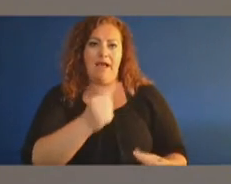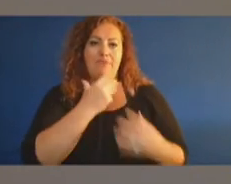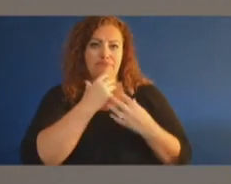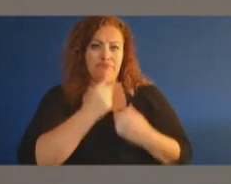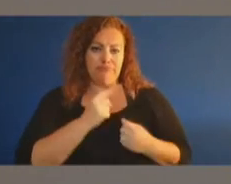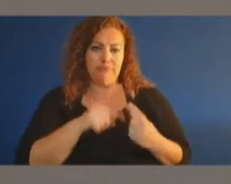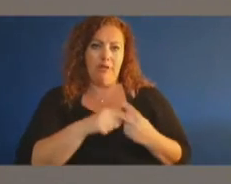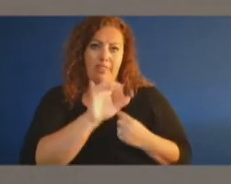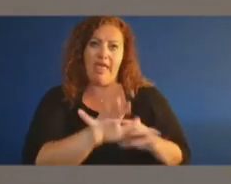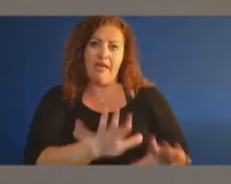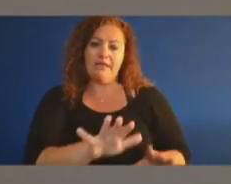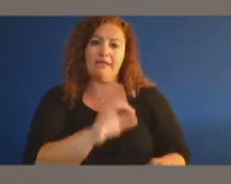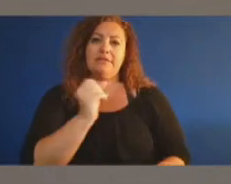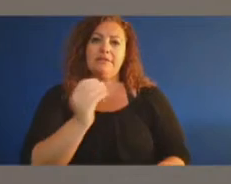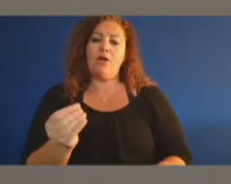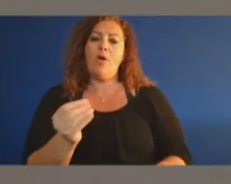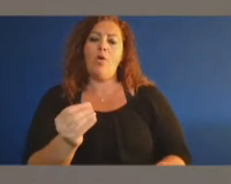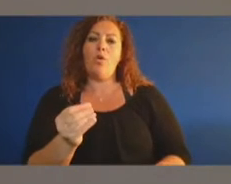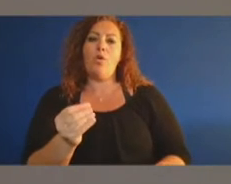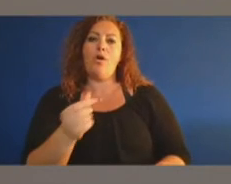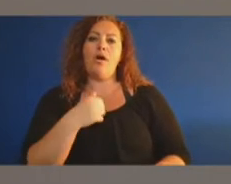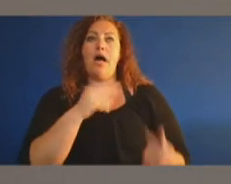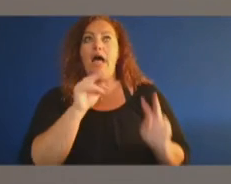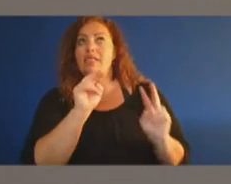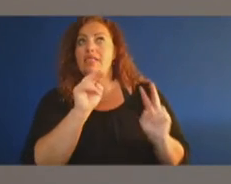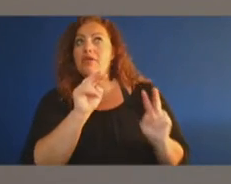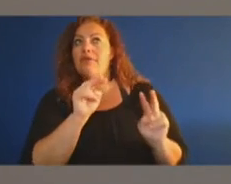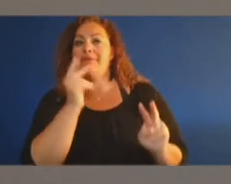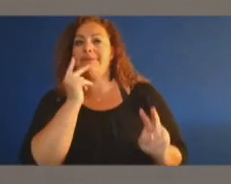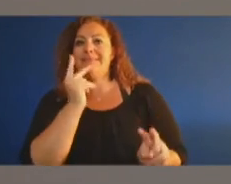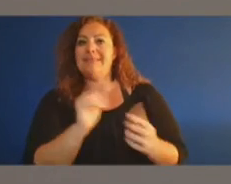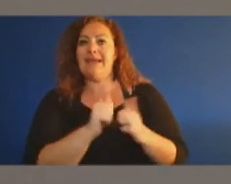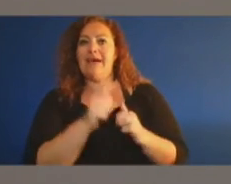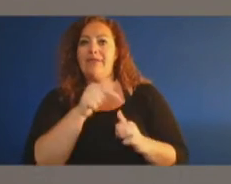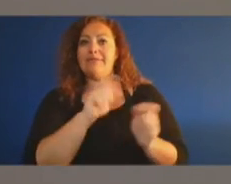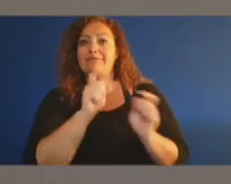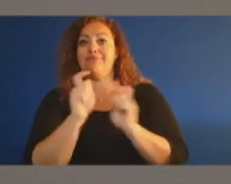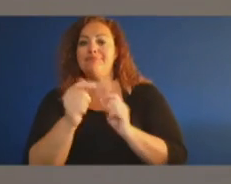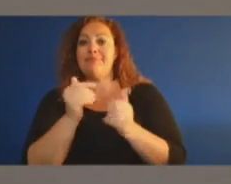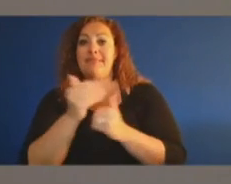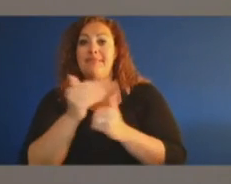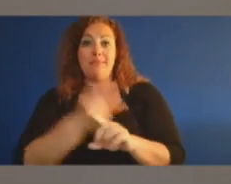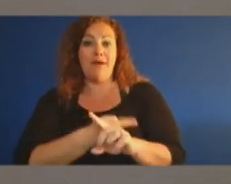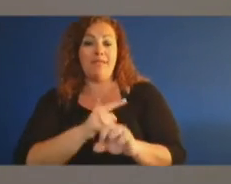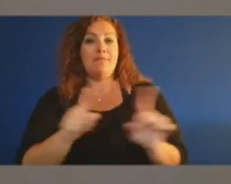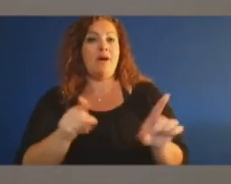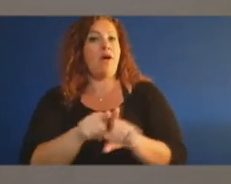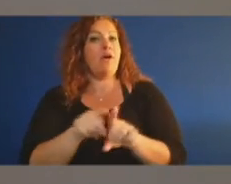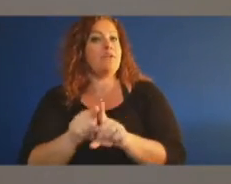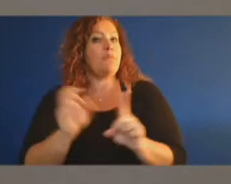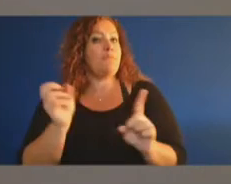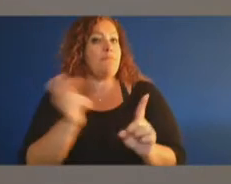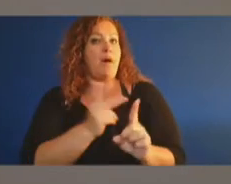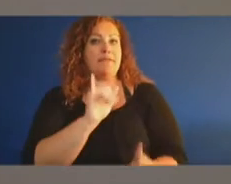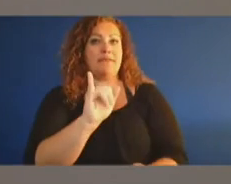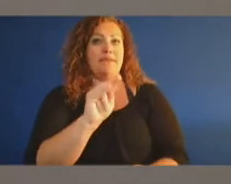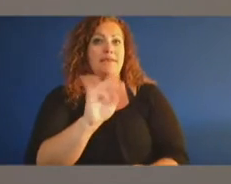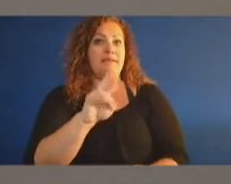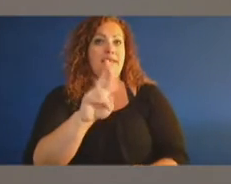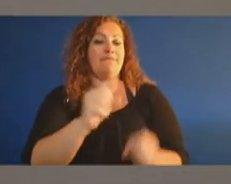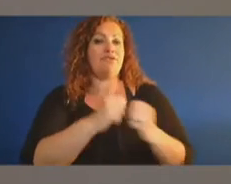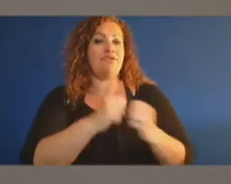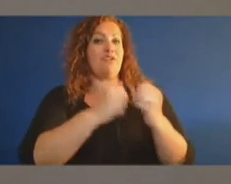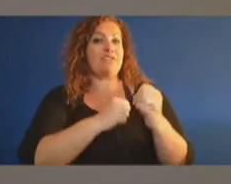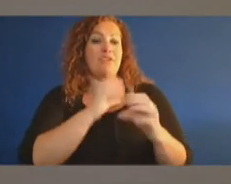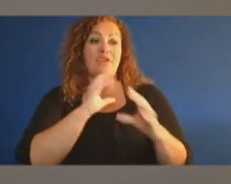that uh so um I look forward to seeing how this evolves over the next month but also back to our infrastructure conversations as